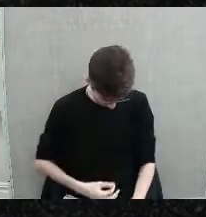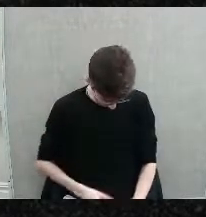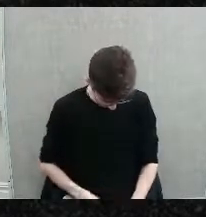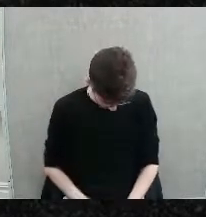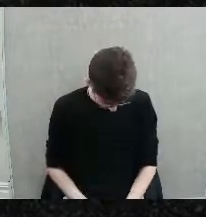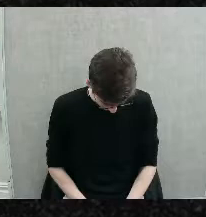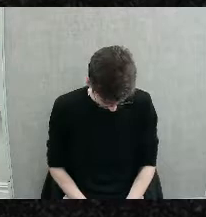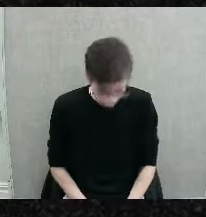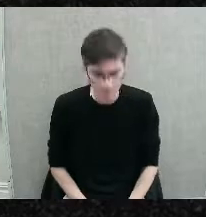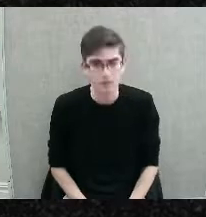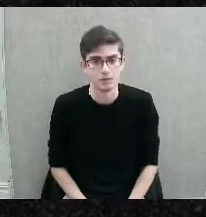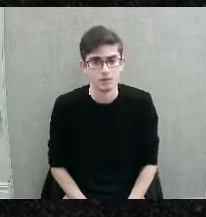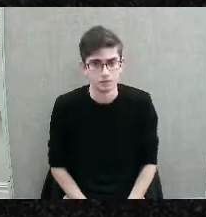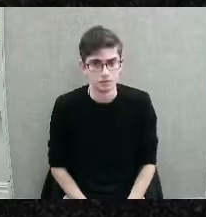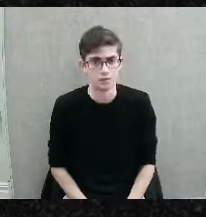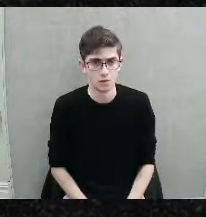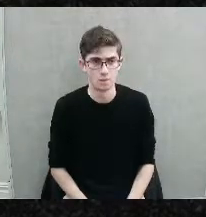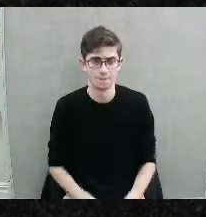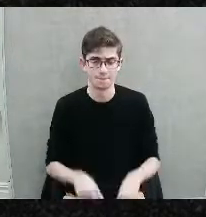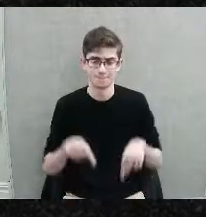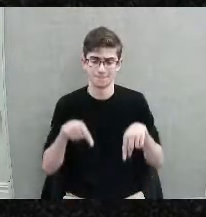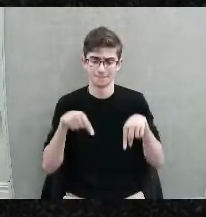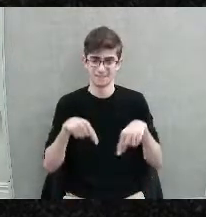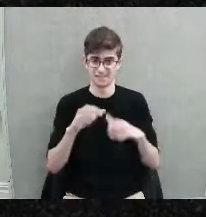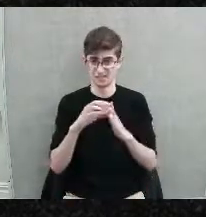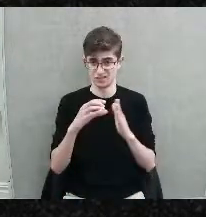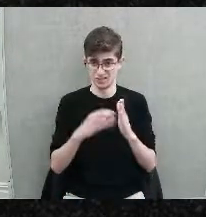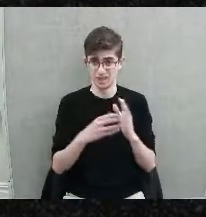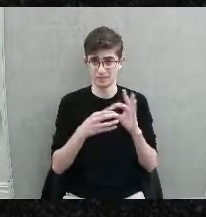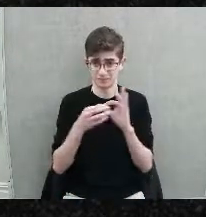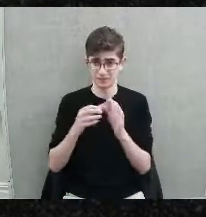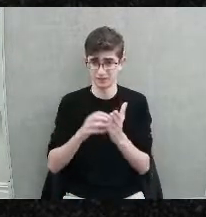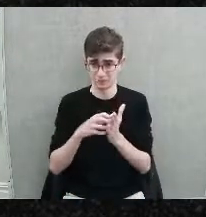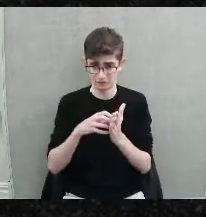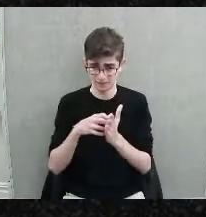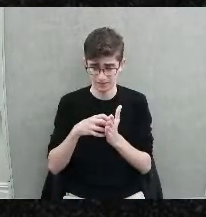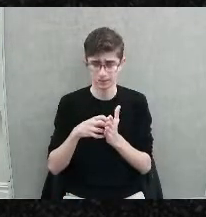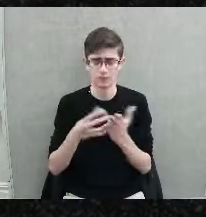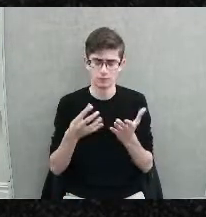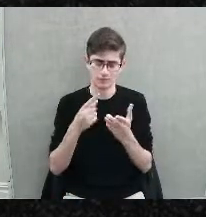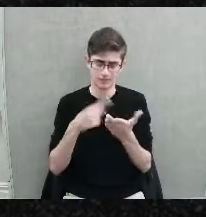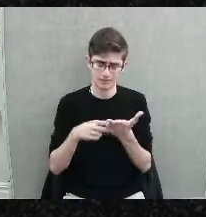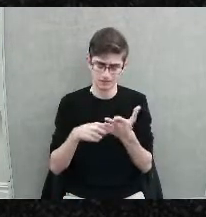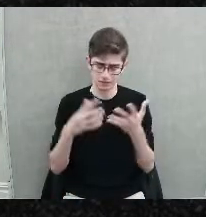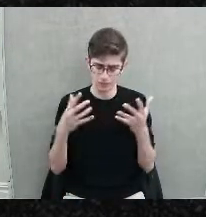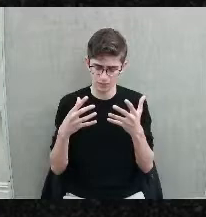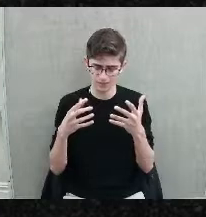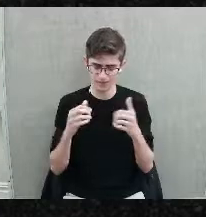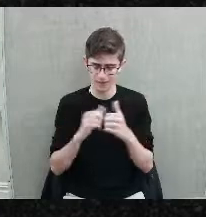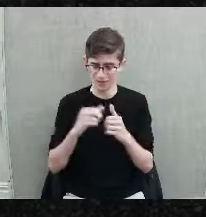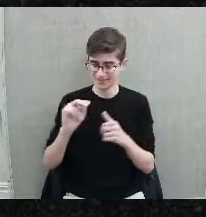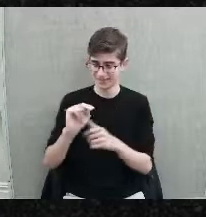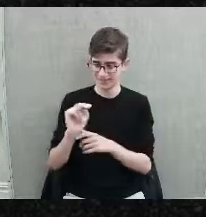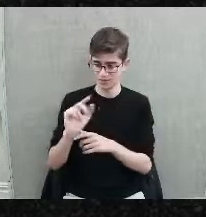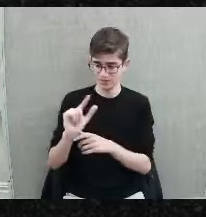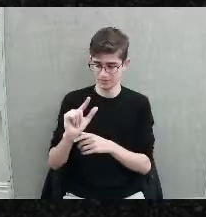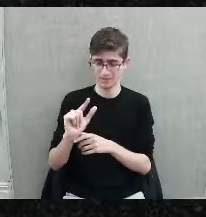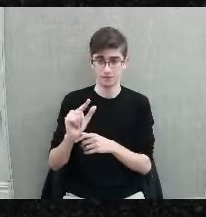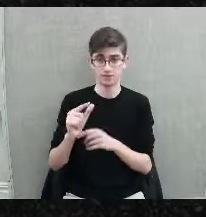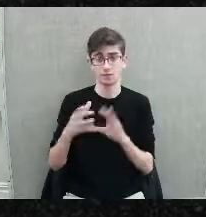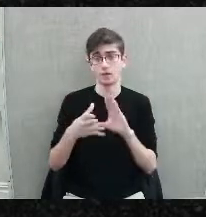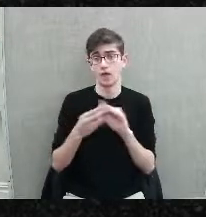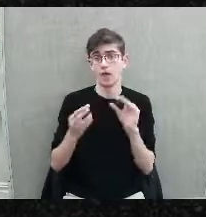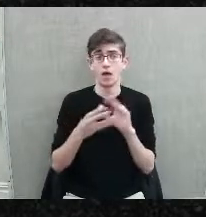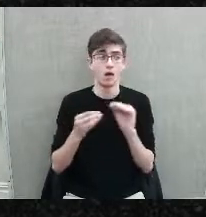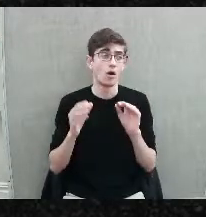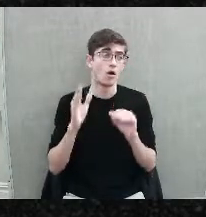a lot of what we wanted to take a look at in this chapter on vulnerability was the way that neoliberalism deploys tropes of vulnerability in order to